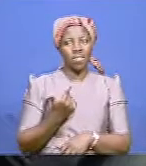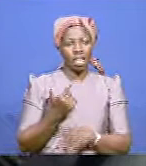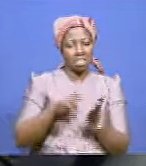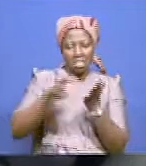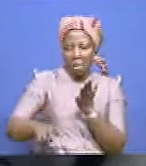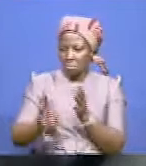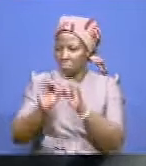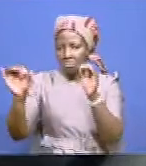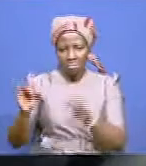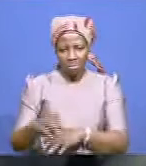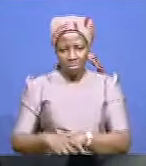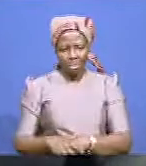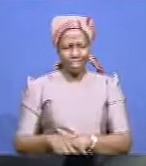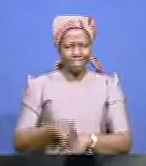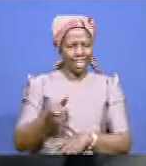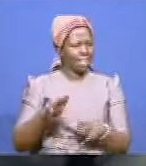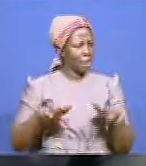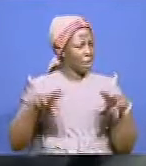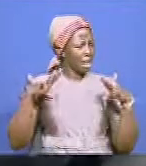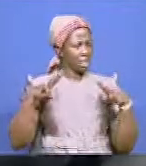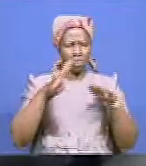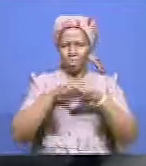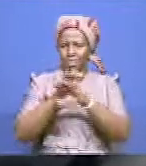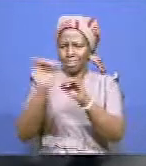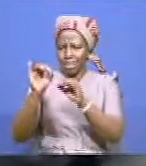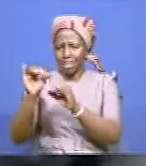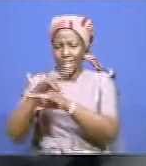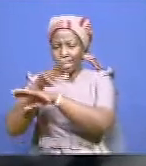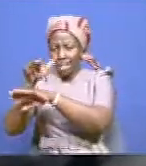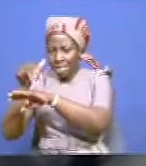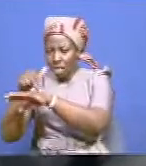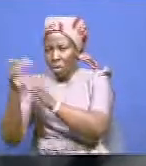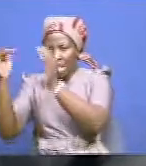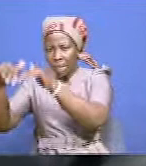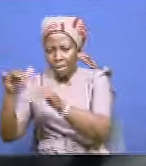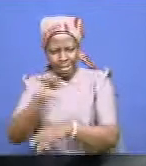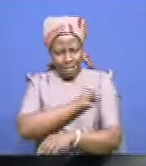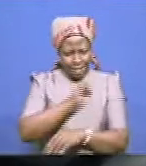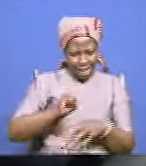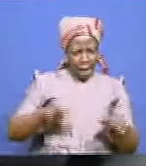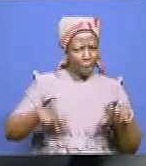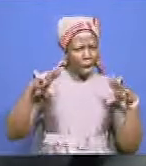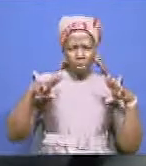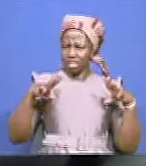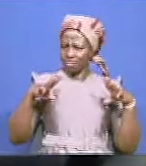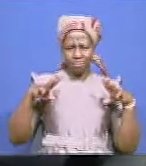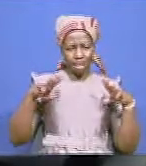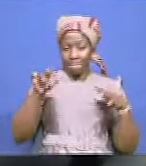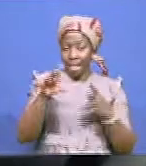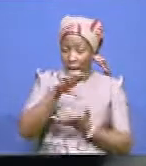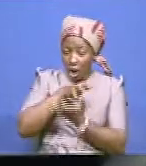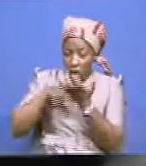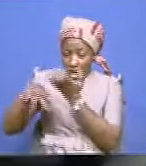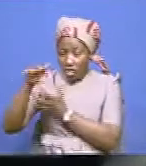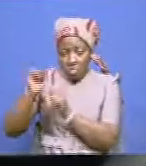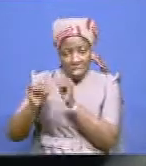this. That ego is not a good one. The ego between the National Assembly and the Senate, I think it's a confusion that is not